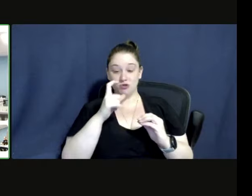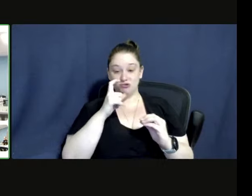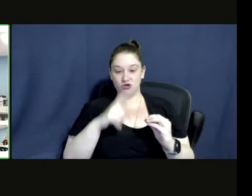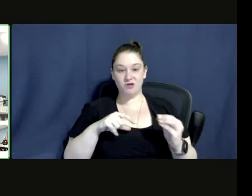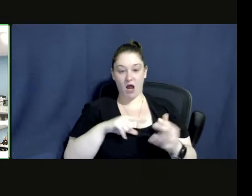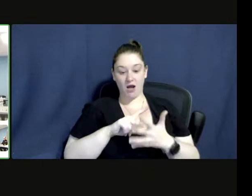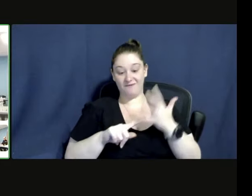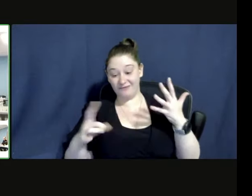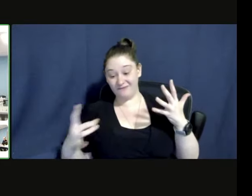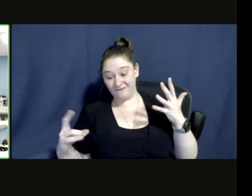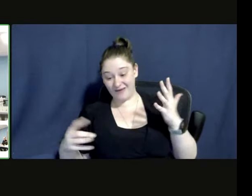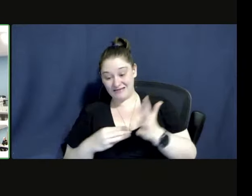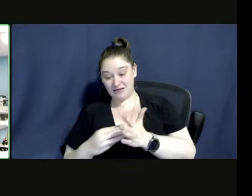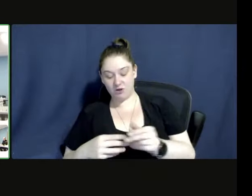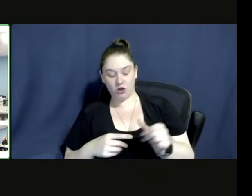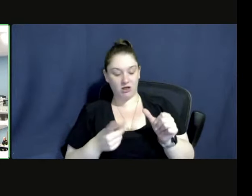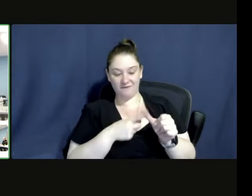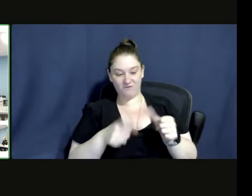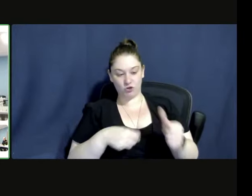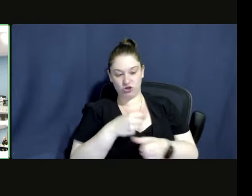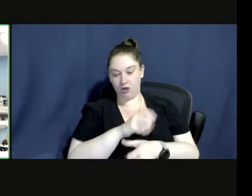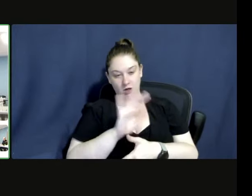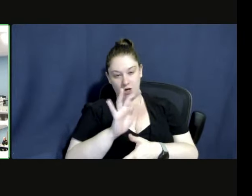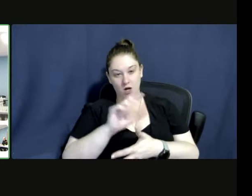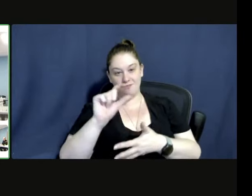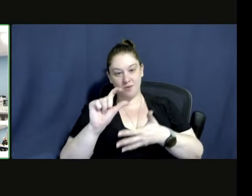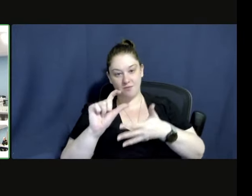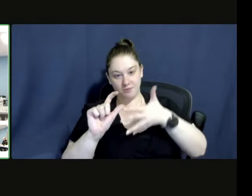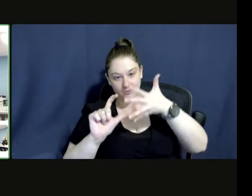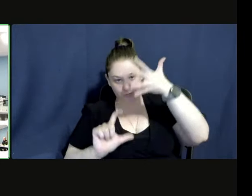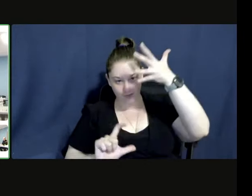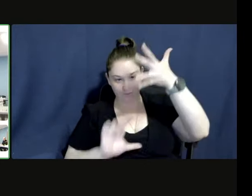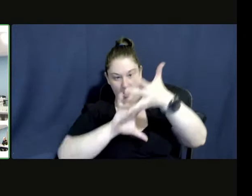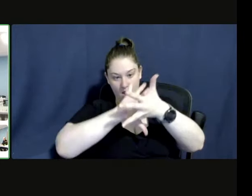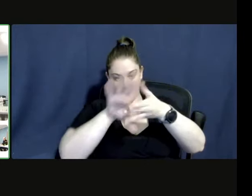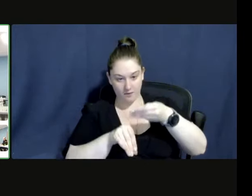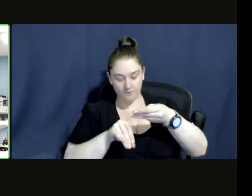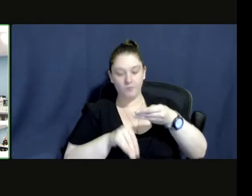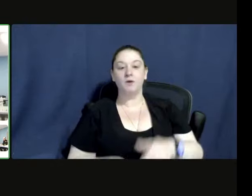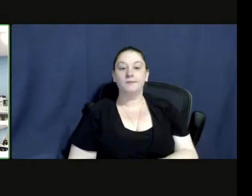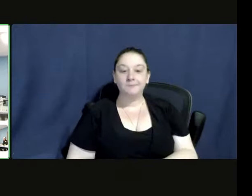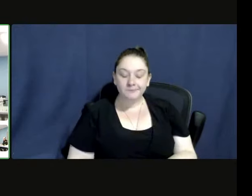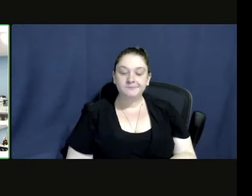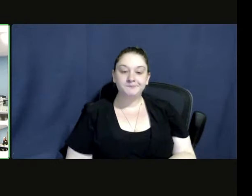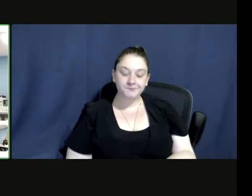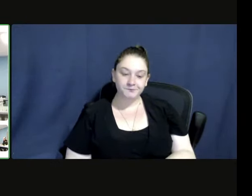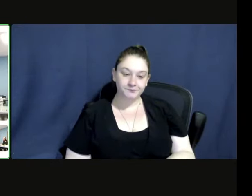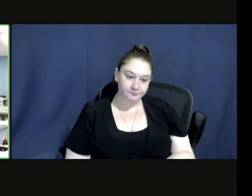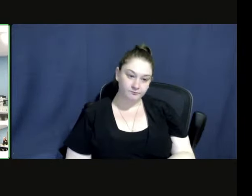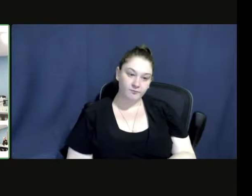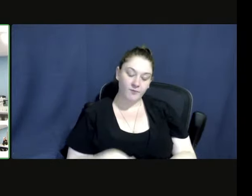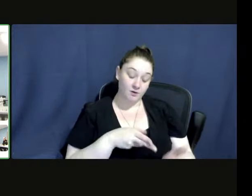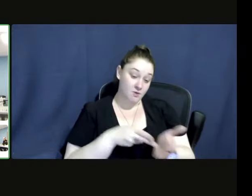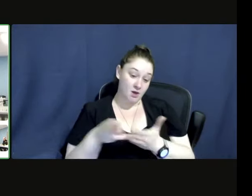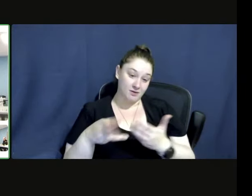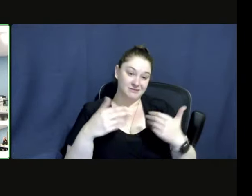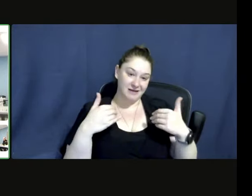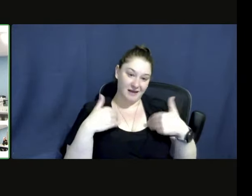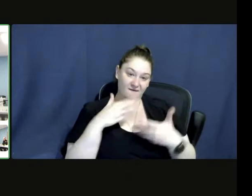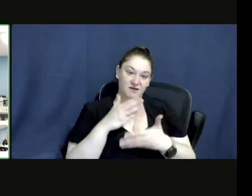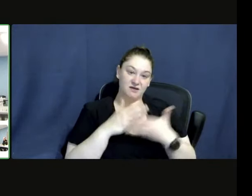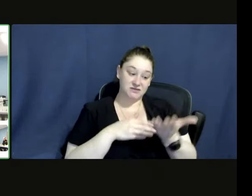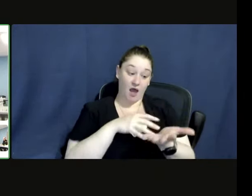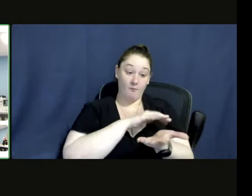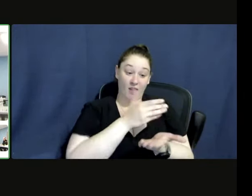in reductions in year one, spread them out over the five-year time horizon. And frankly, having some fund balance in place right